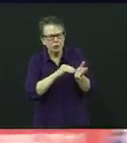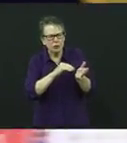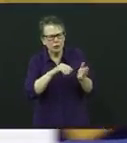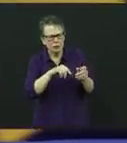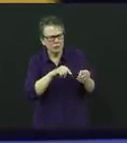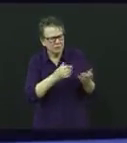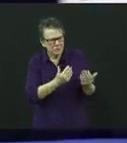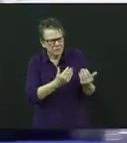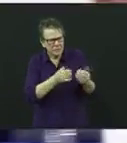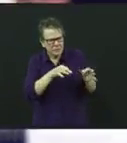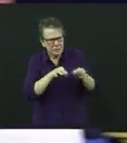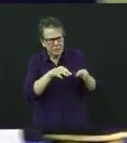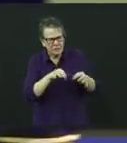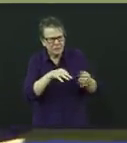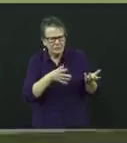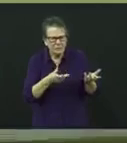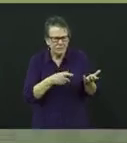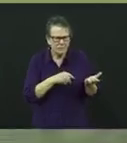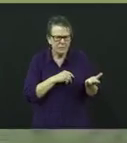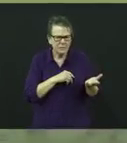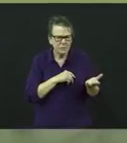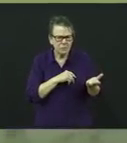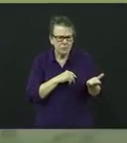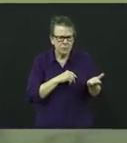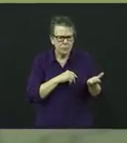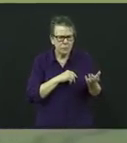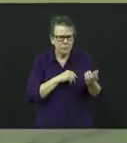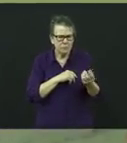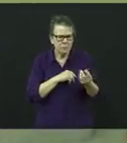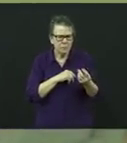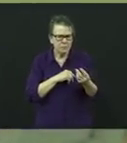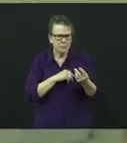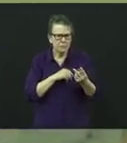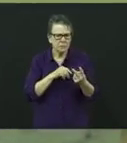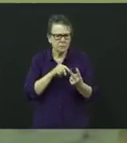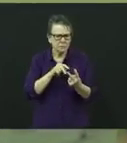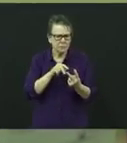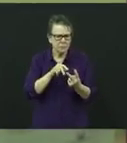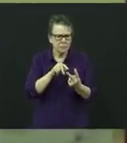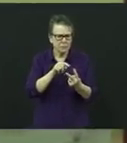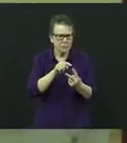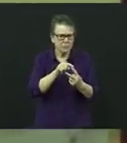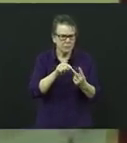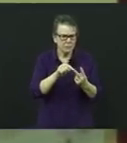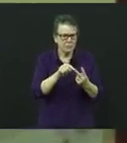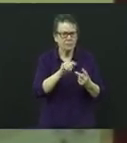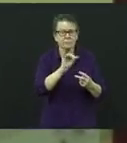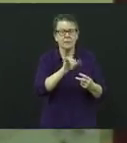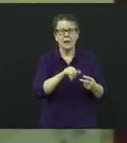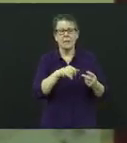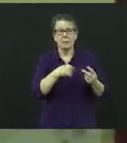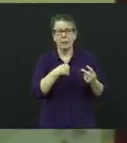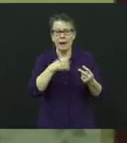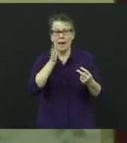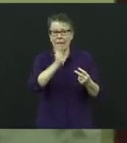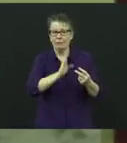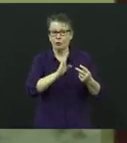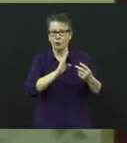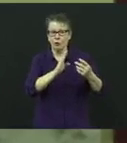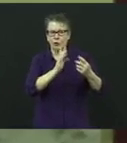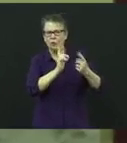my boss's boss. So no, I wouldn't disagree with that. That's absolutely accurate. I mean, certainly we're discouraging people without symptoms to be